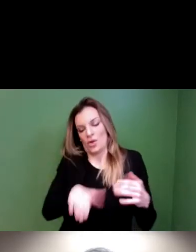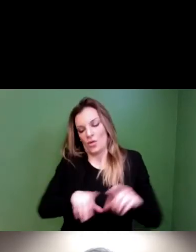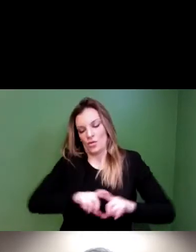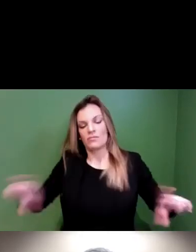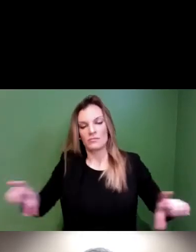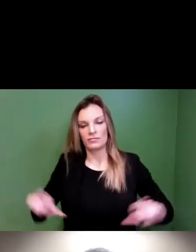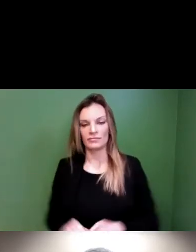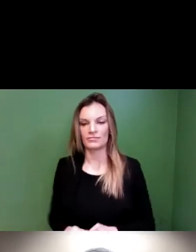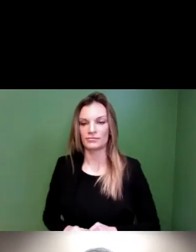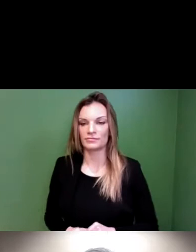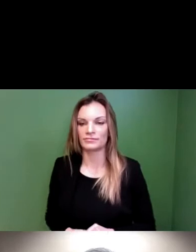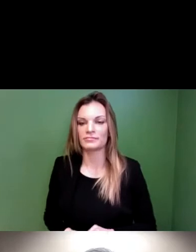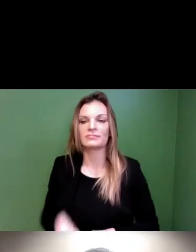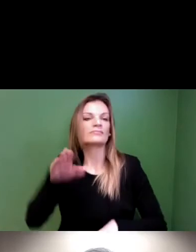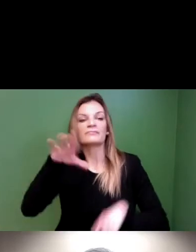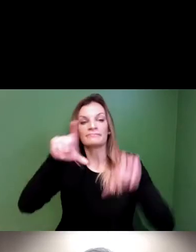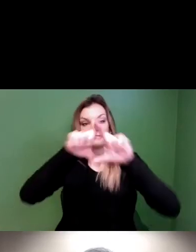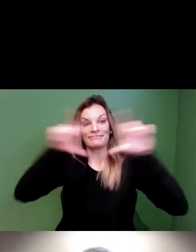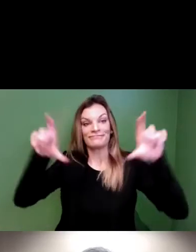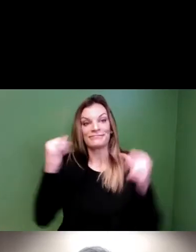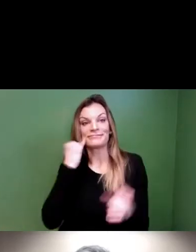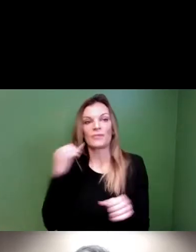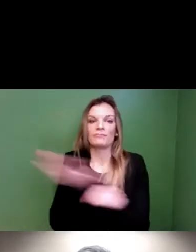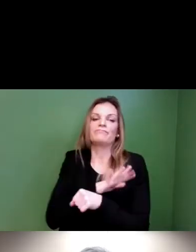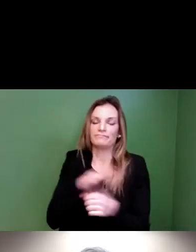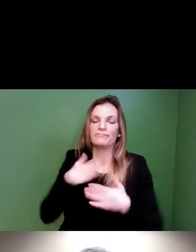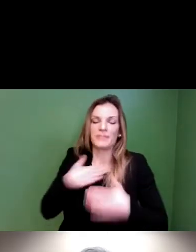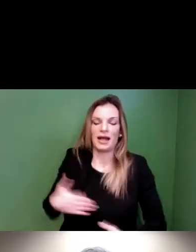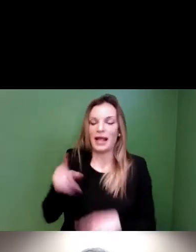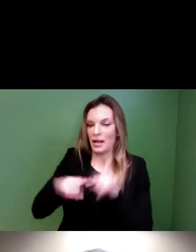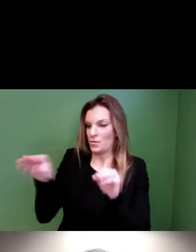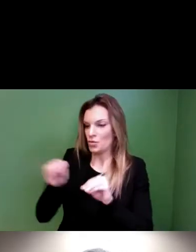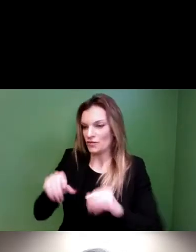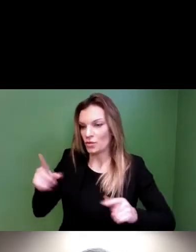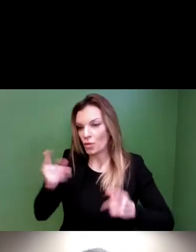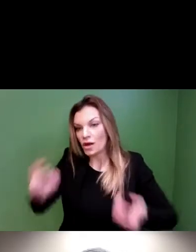would be for somebody who's quadriplegic, or maybe somebody with high